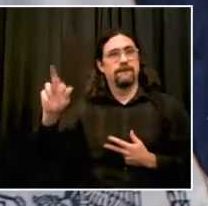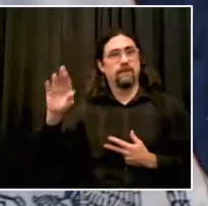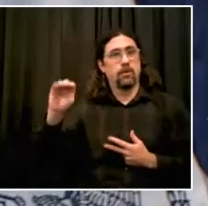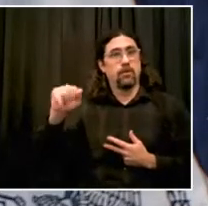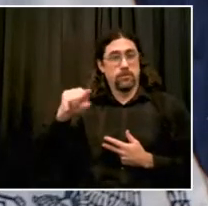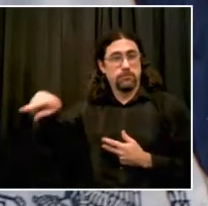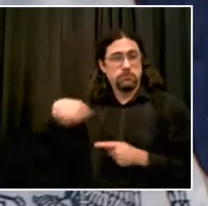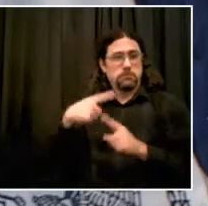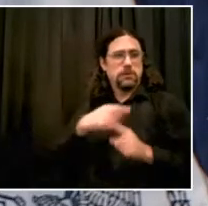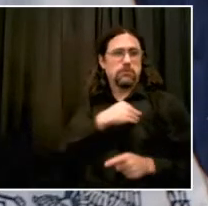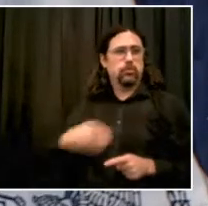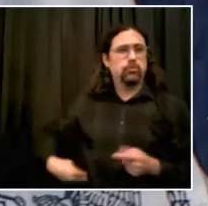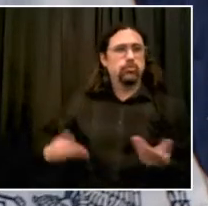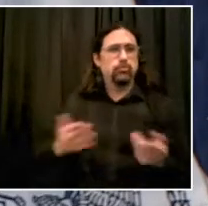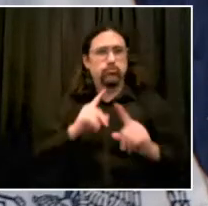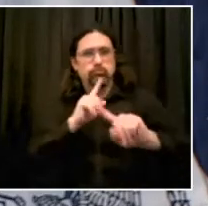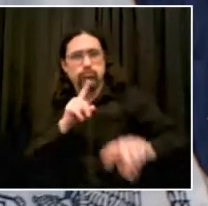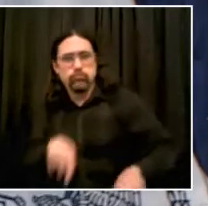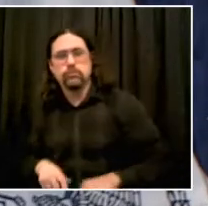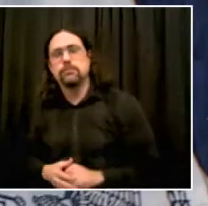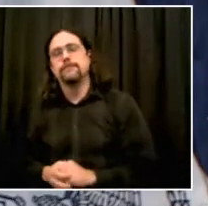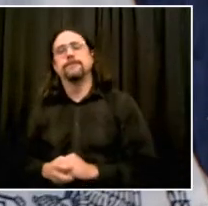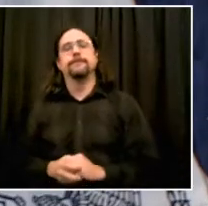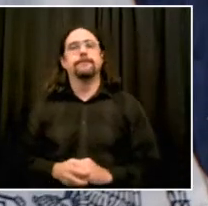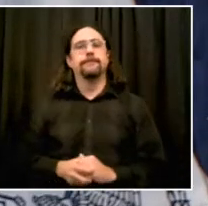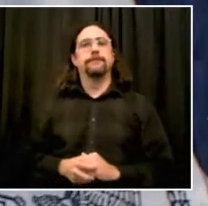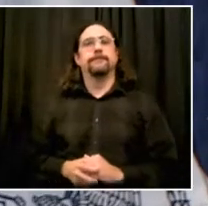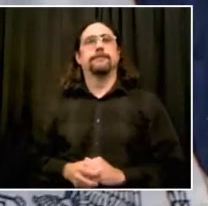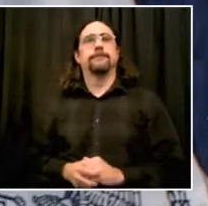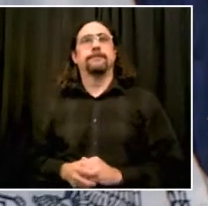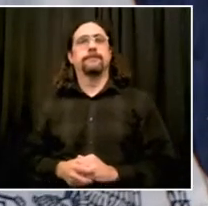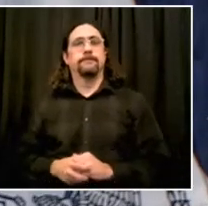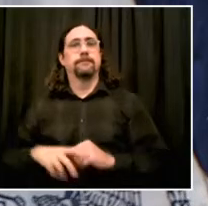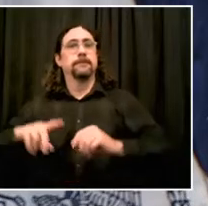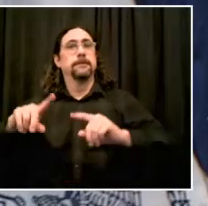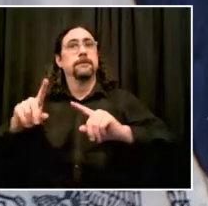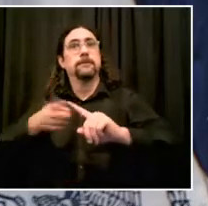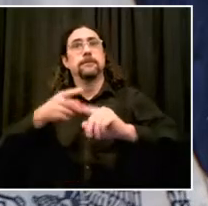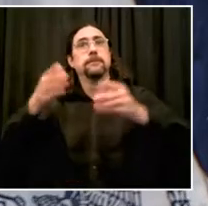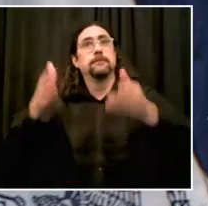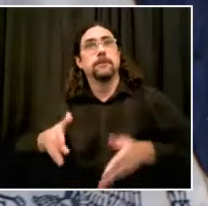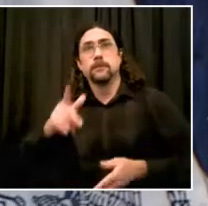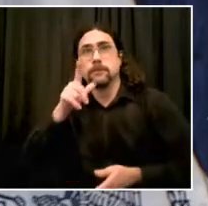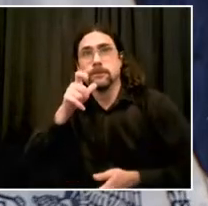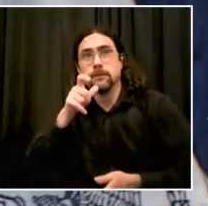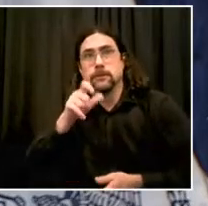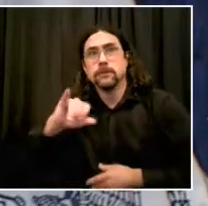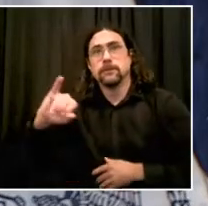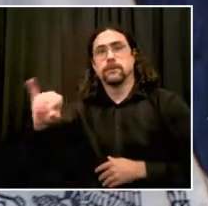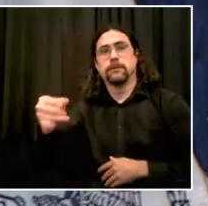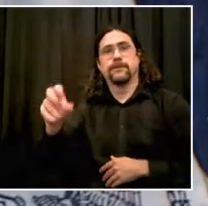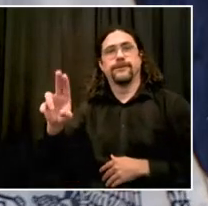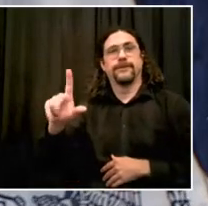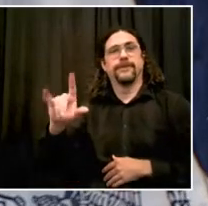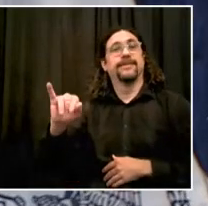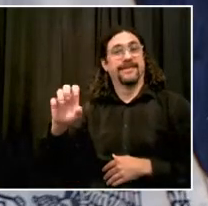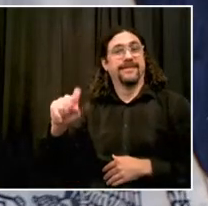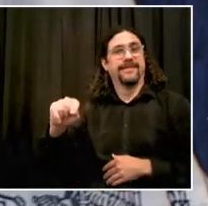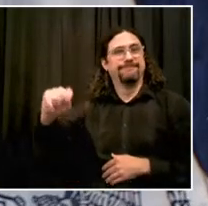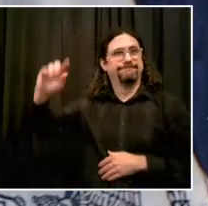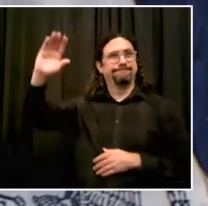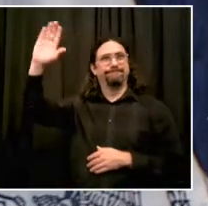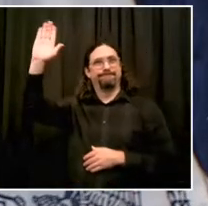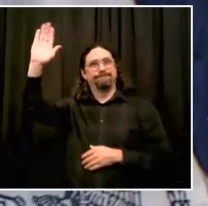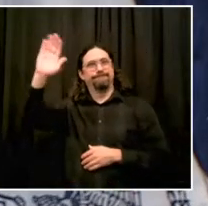Good morning, Mr. Mayor. How are you? Good, Juliet. How are you? I'm okay. Thank you. I did want